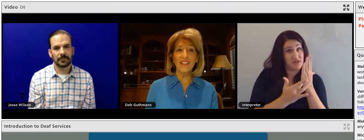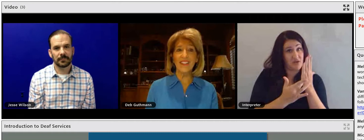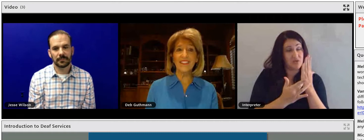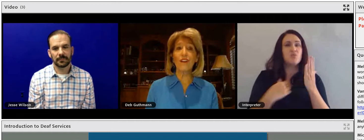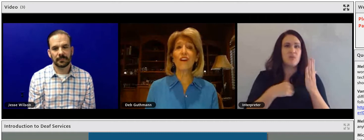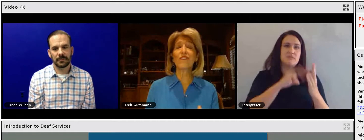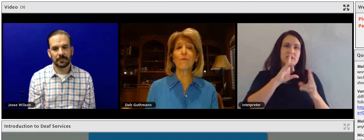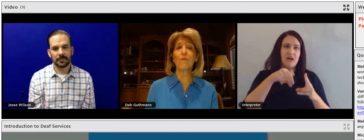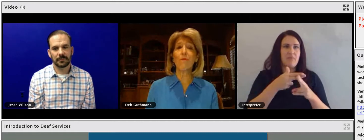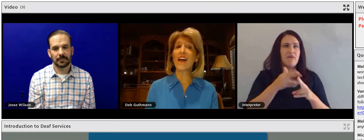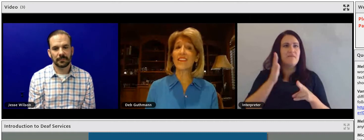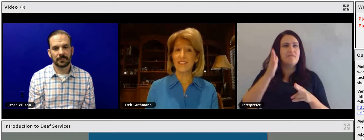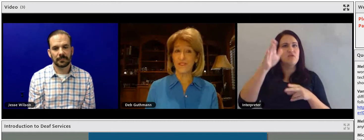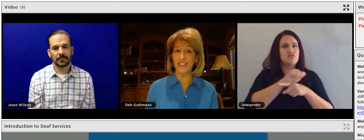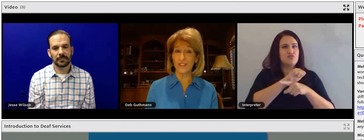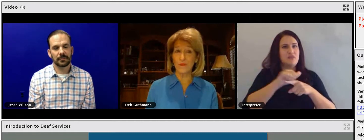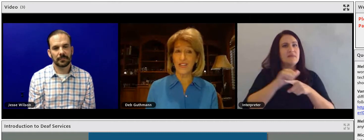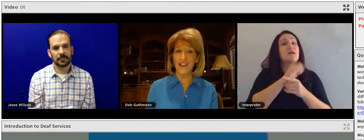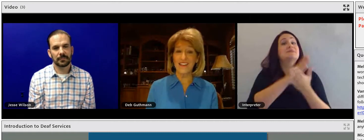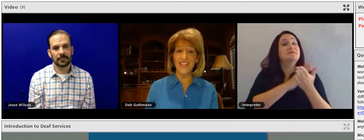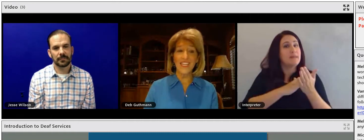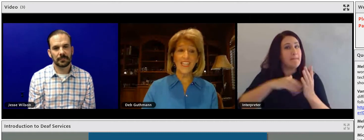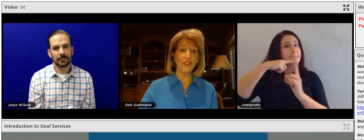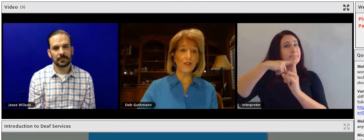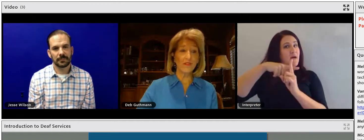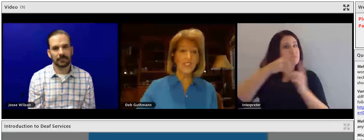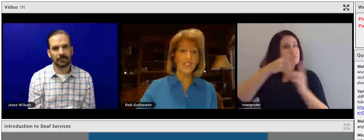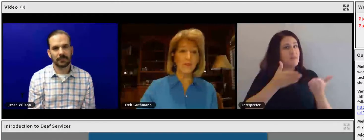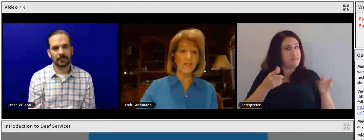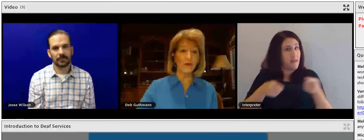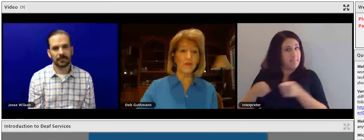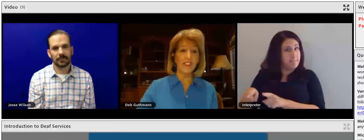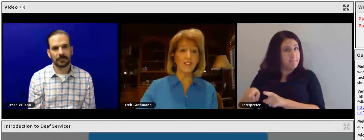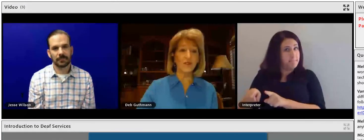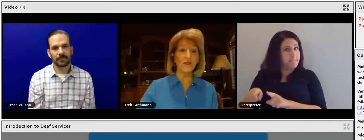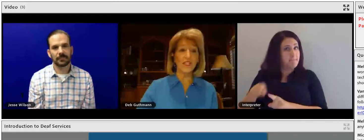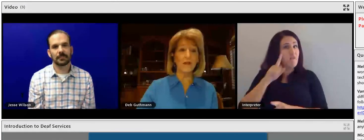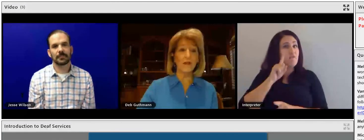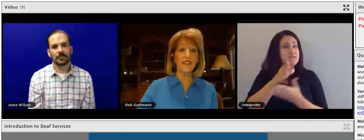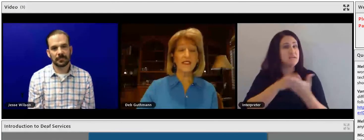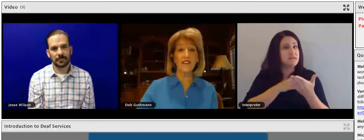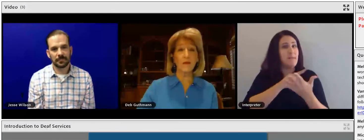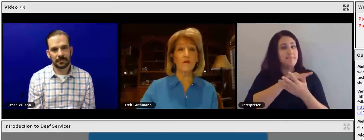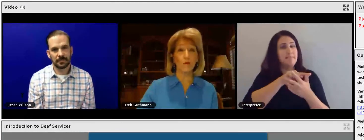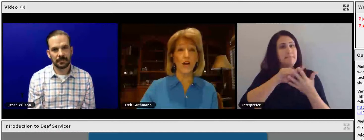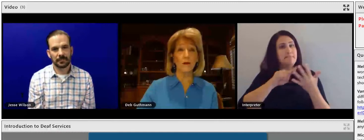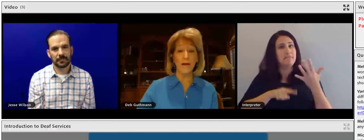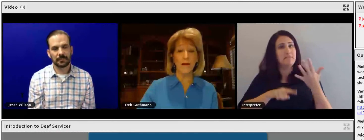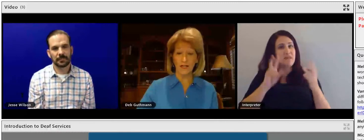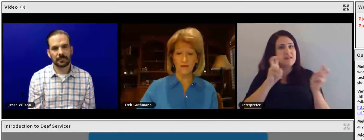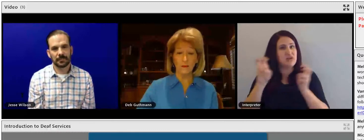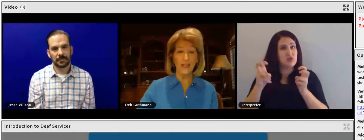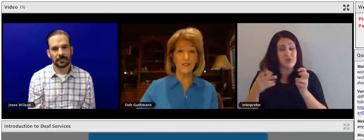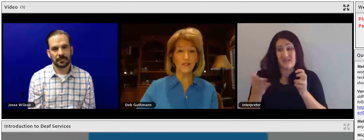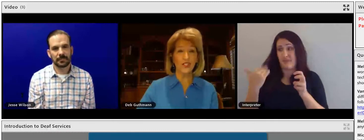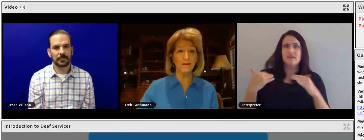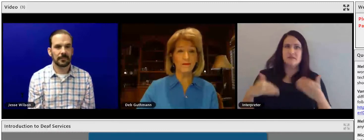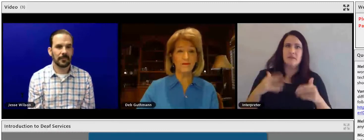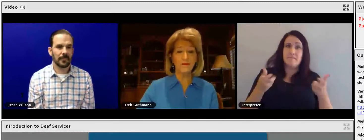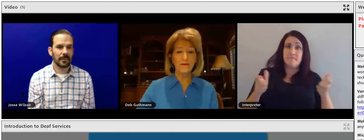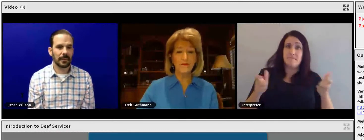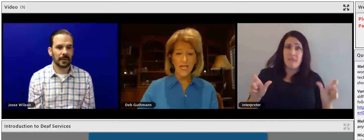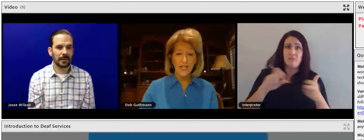talk about in future trainings, there are some positive things going on in terms of some of those issues that in the past have been